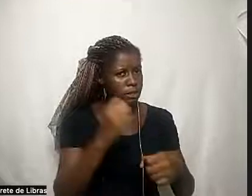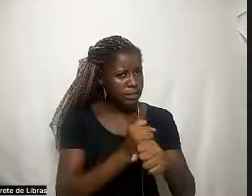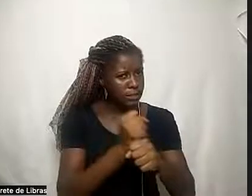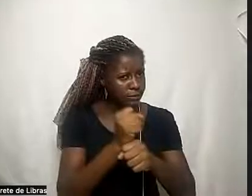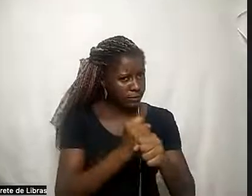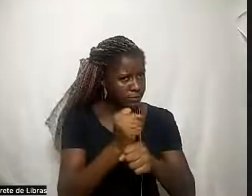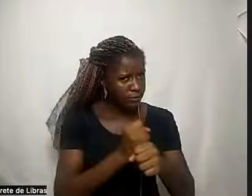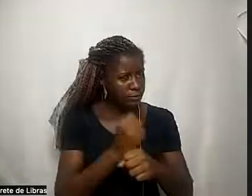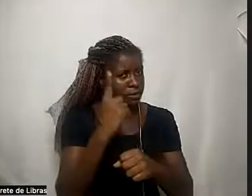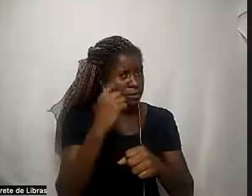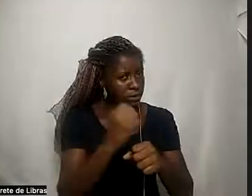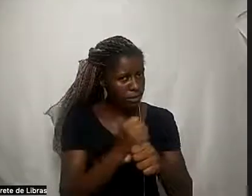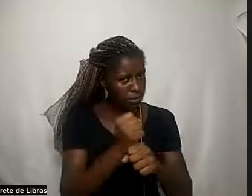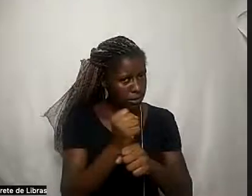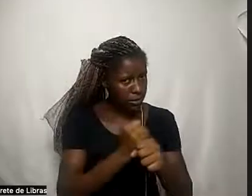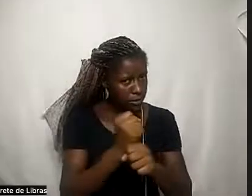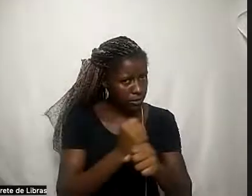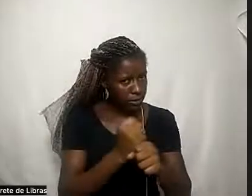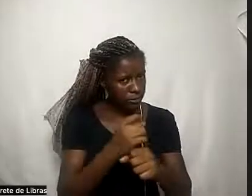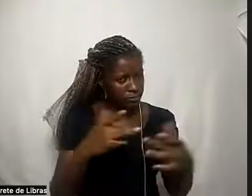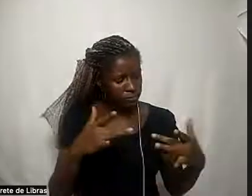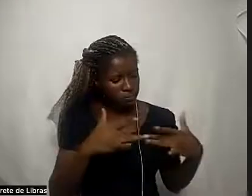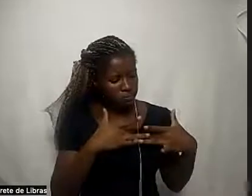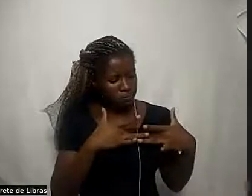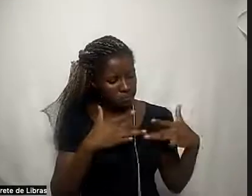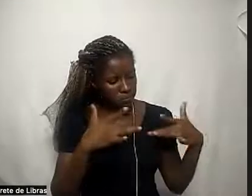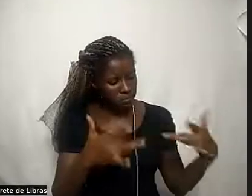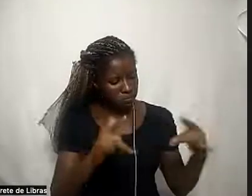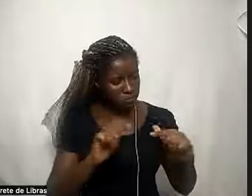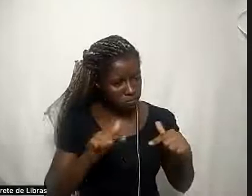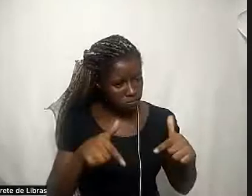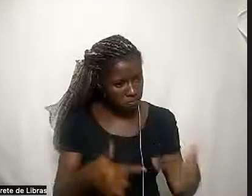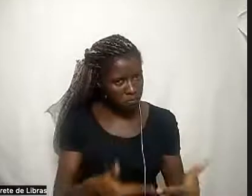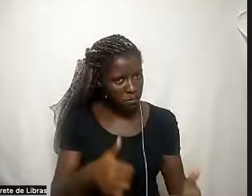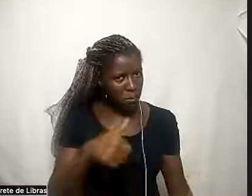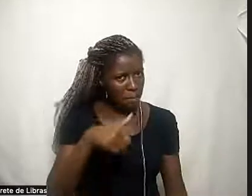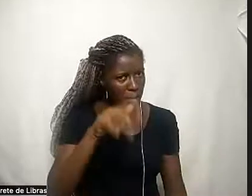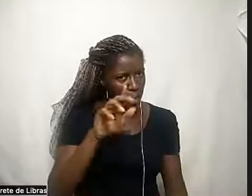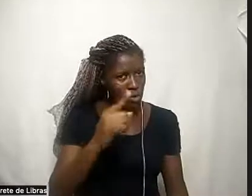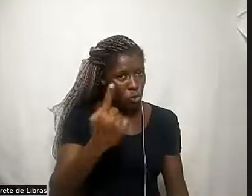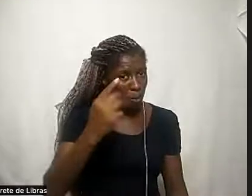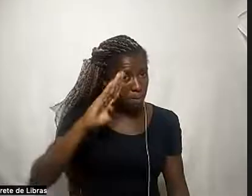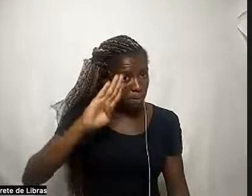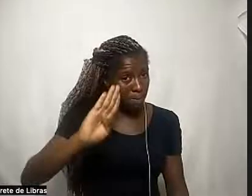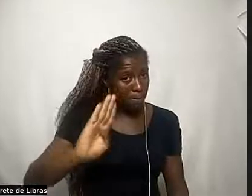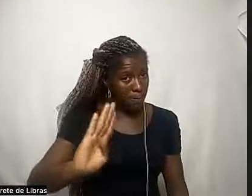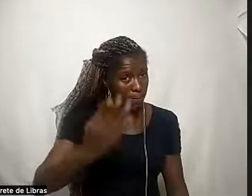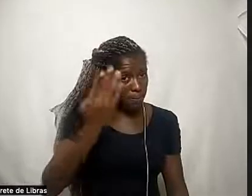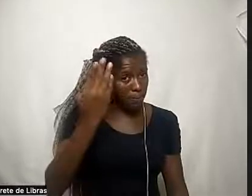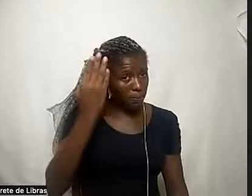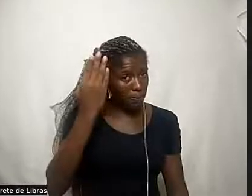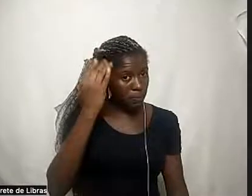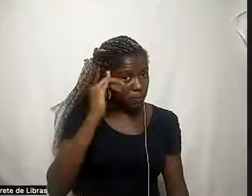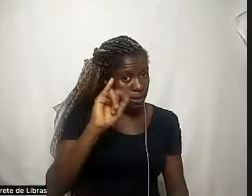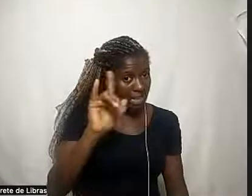Petrobras. Was established 10 years ago, and there was a voluntary investment from Petrobras around 1